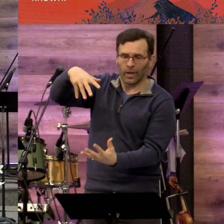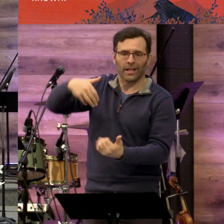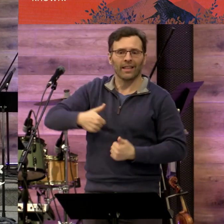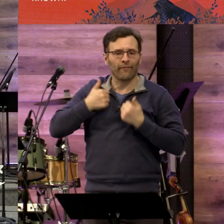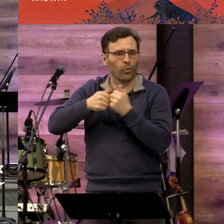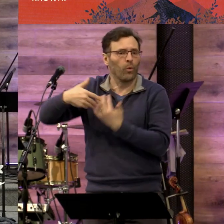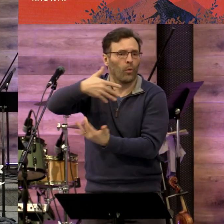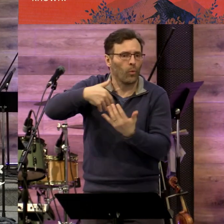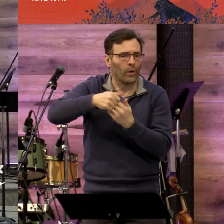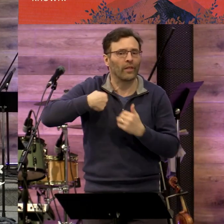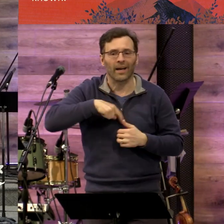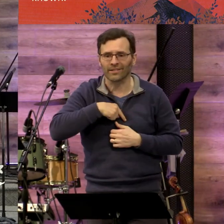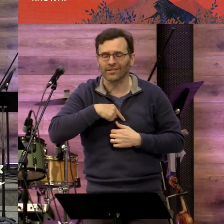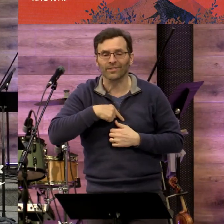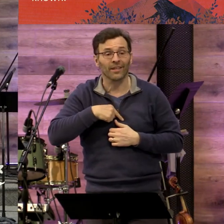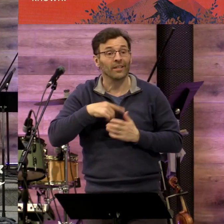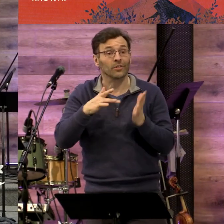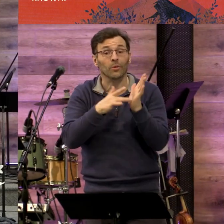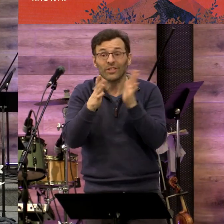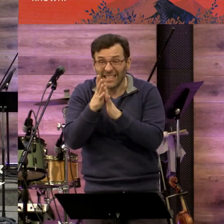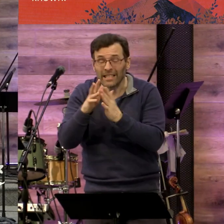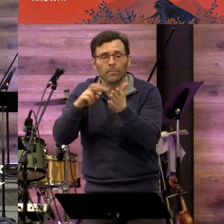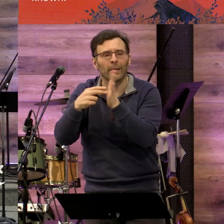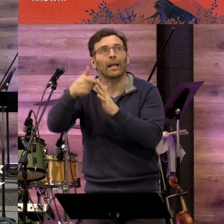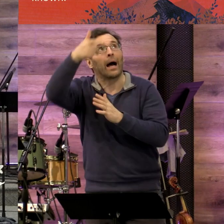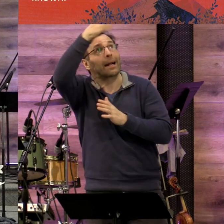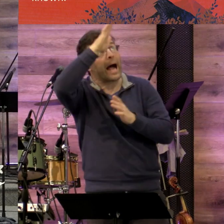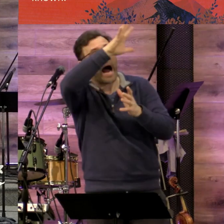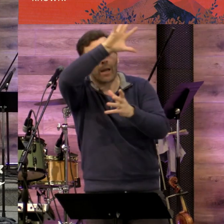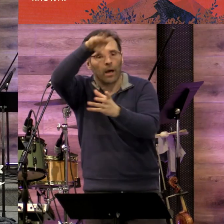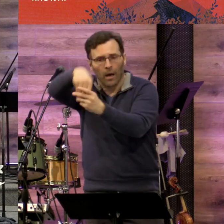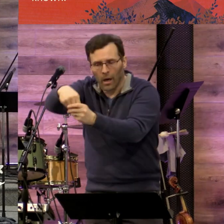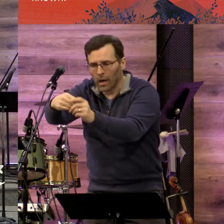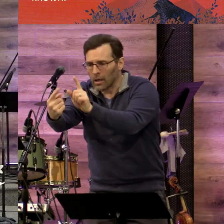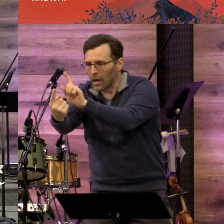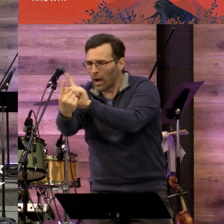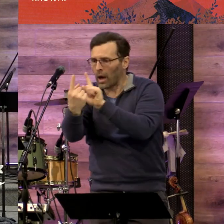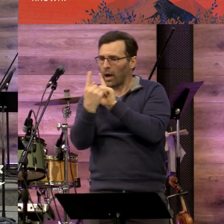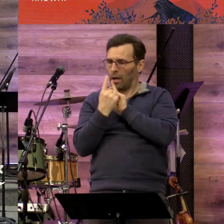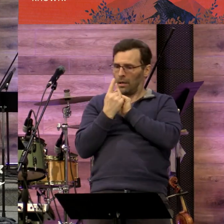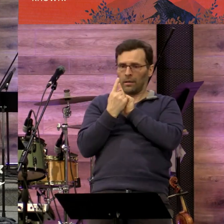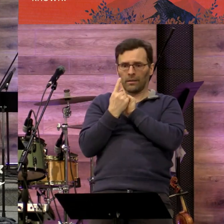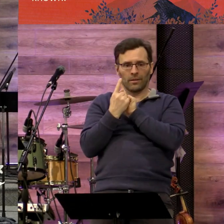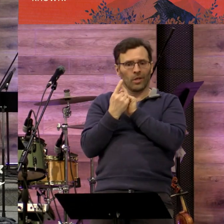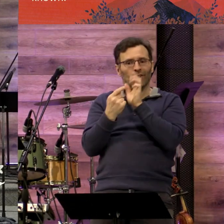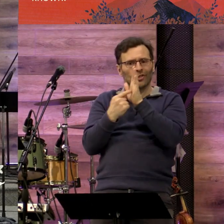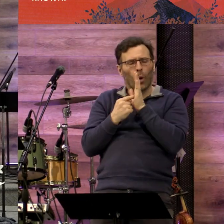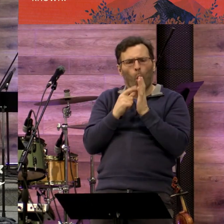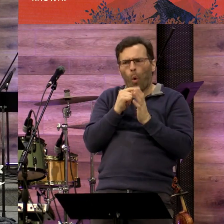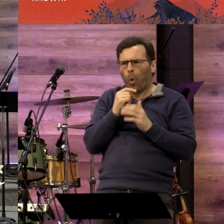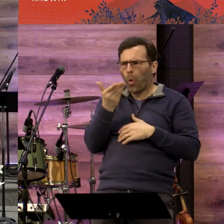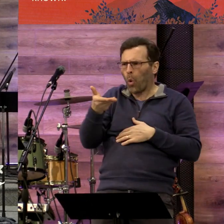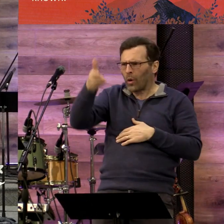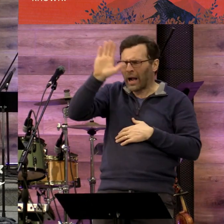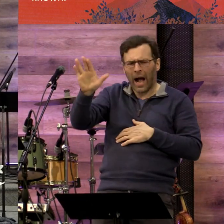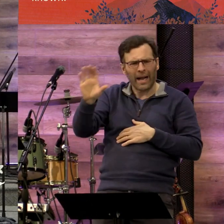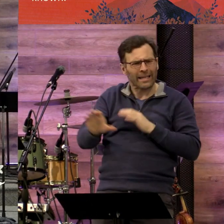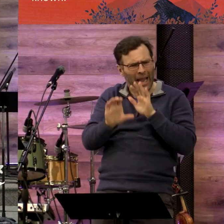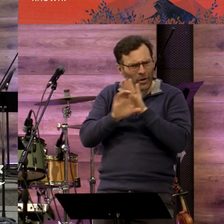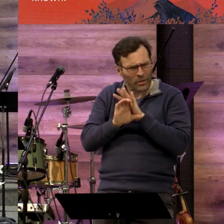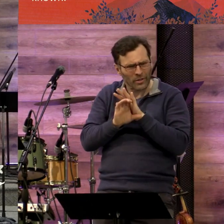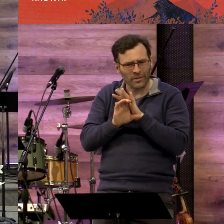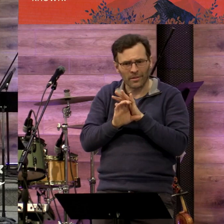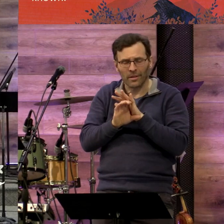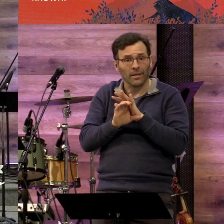Jesus is God drawing near to us, revealing more fully who God is, showing to us God's true character once and for all, which leads us beyond